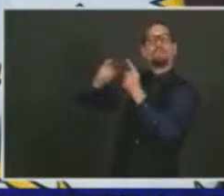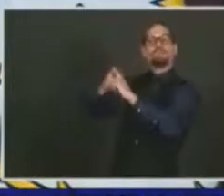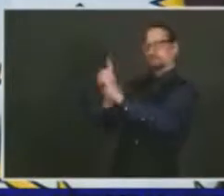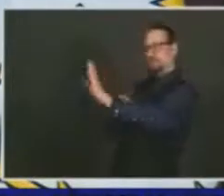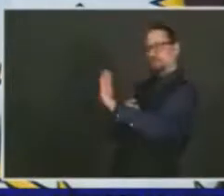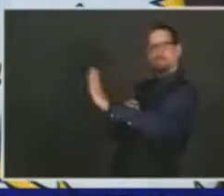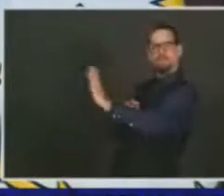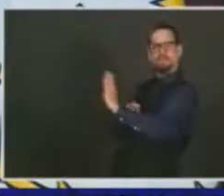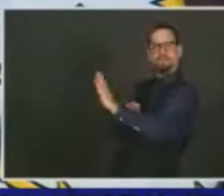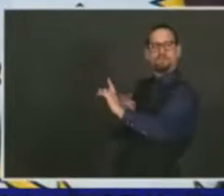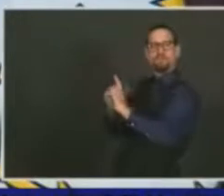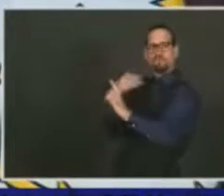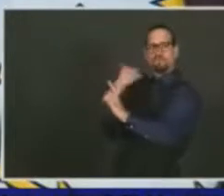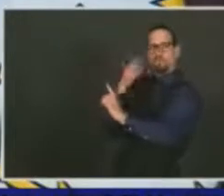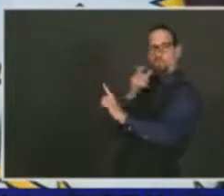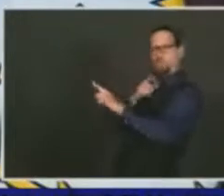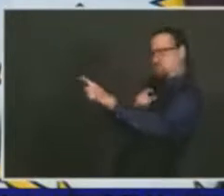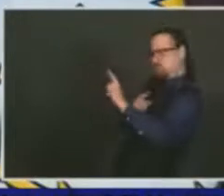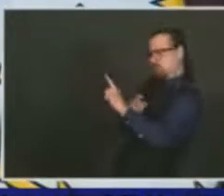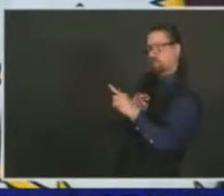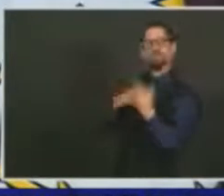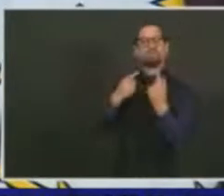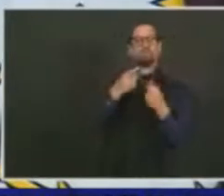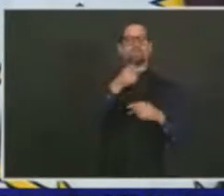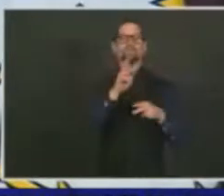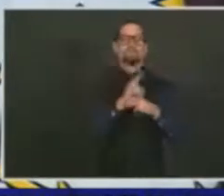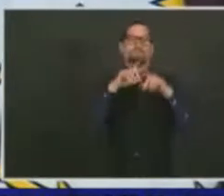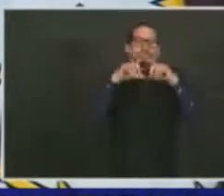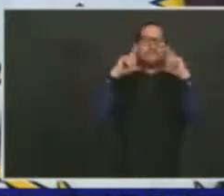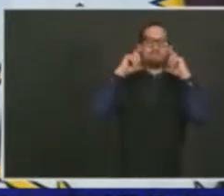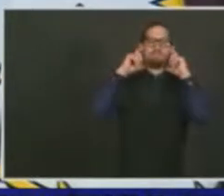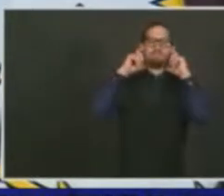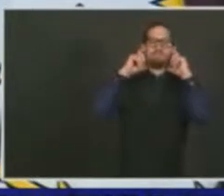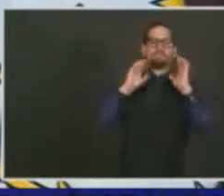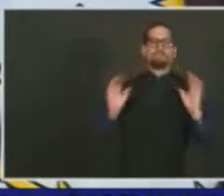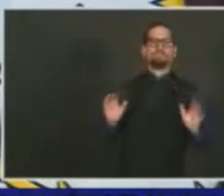prevent us from having to close down our economy again.